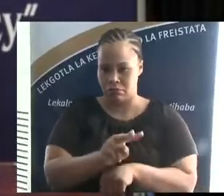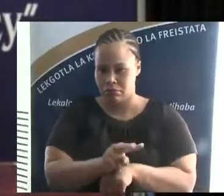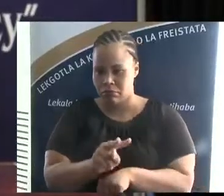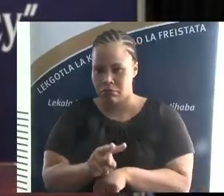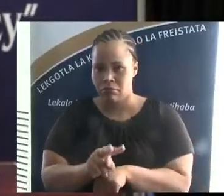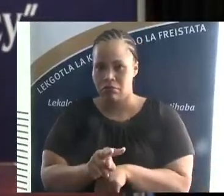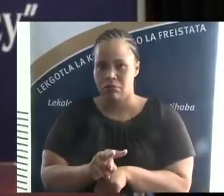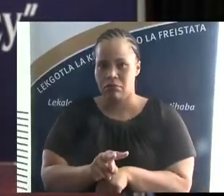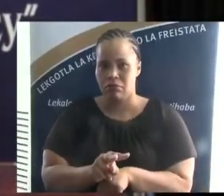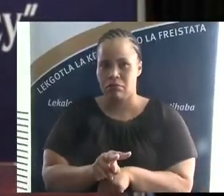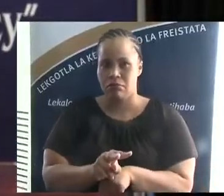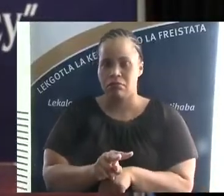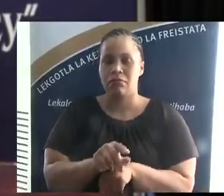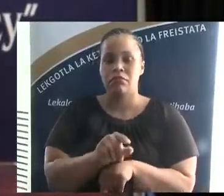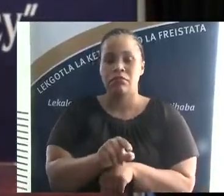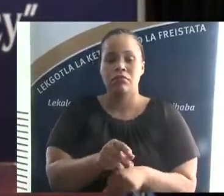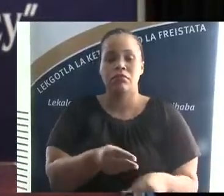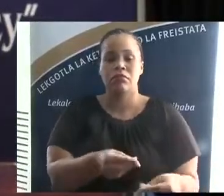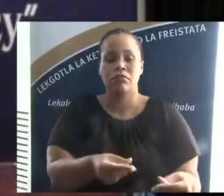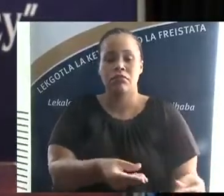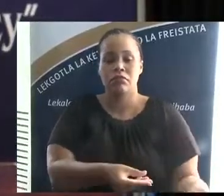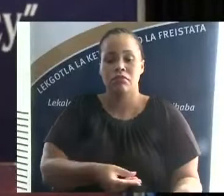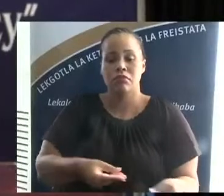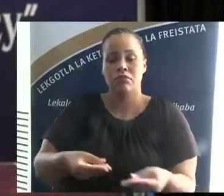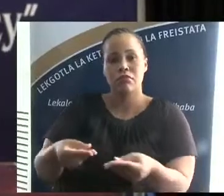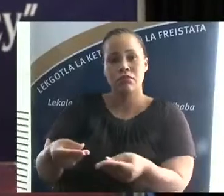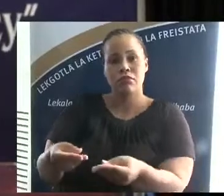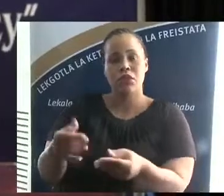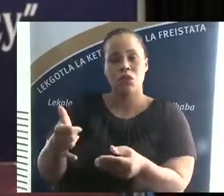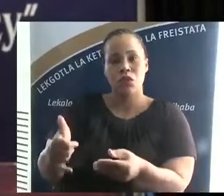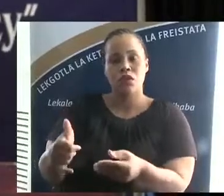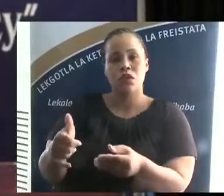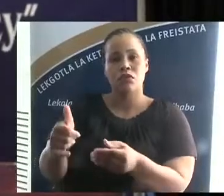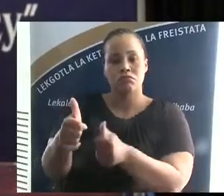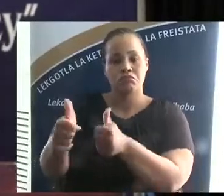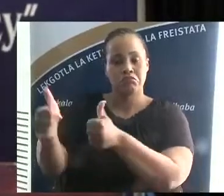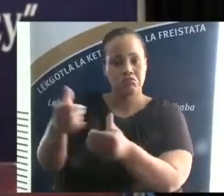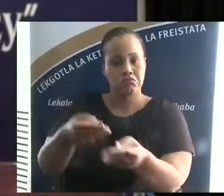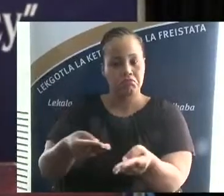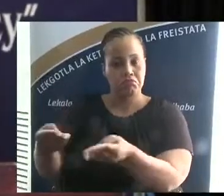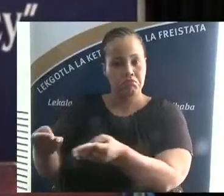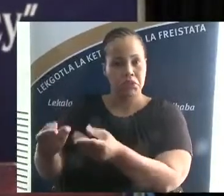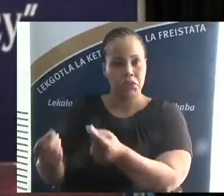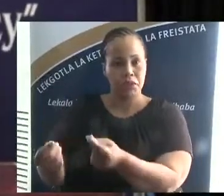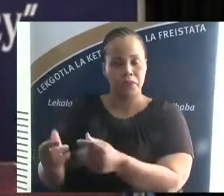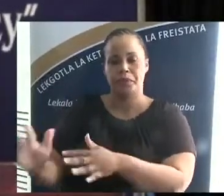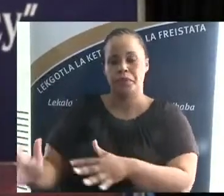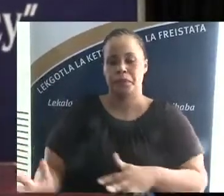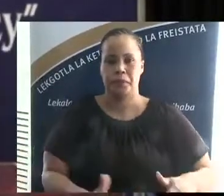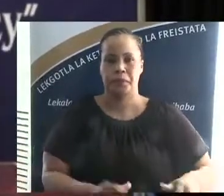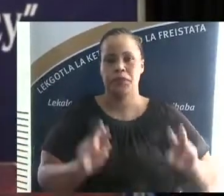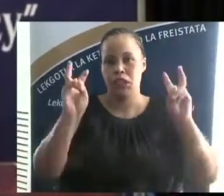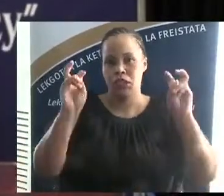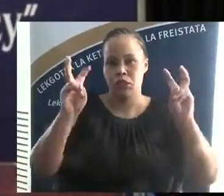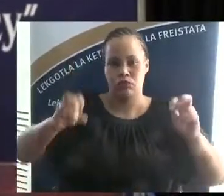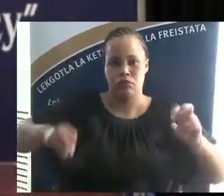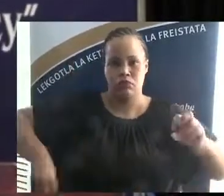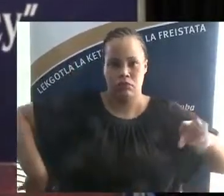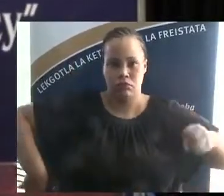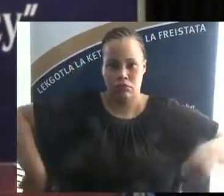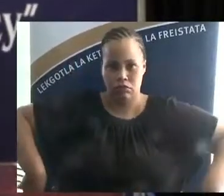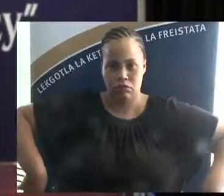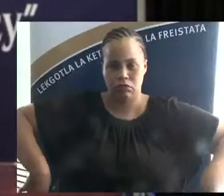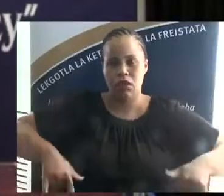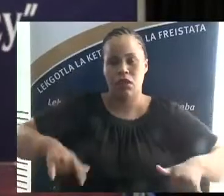and those recommendations are made to the executive authorities for consideration. On fraud and corruption, Honourable Speaker, the